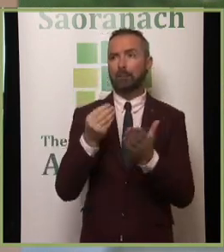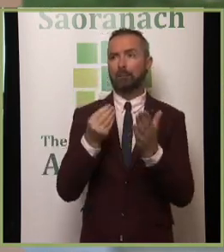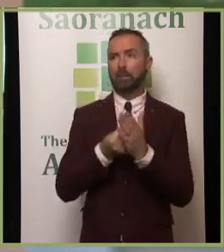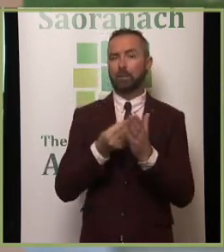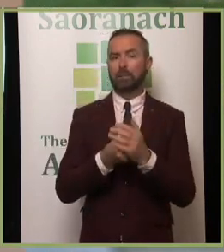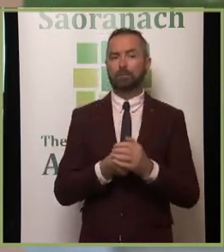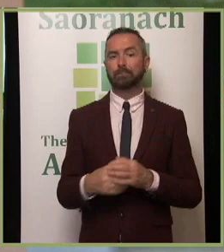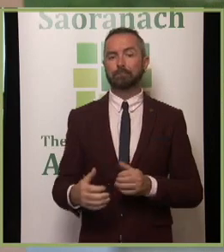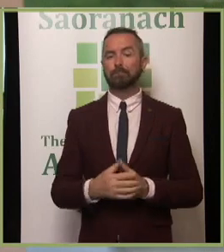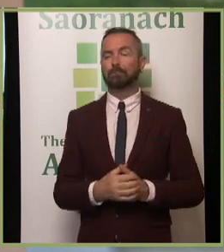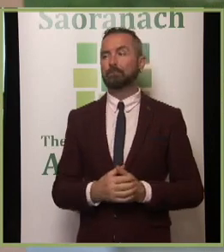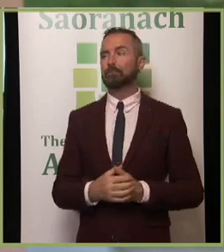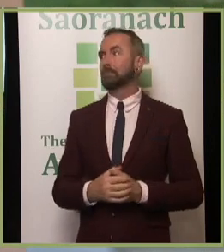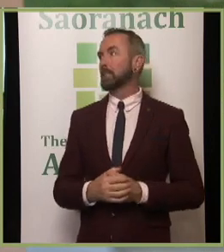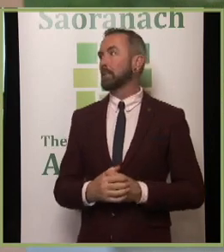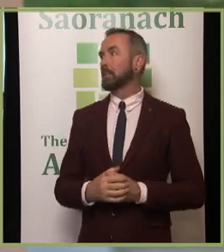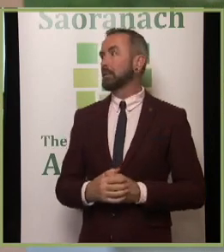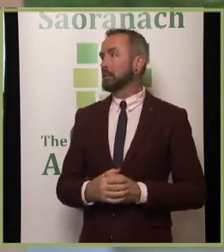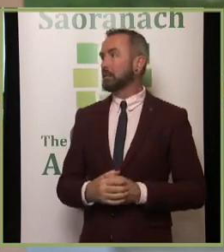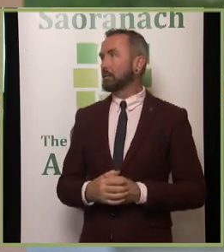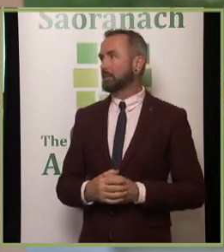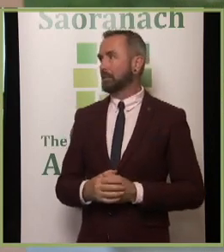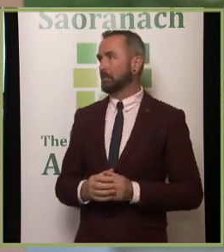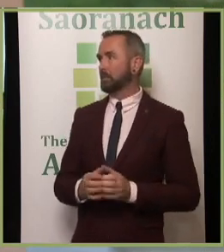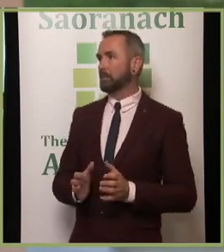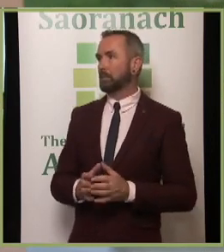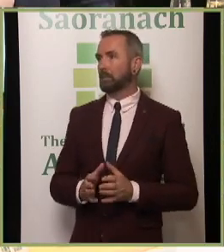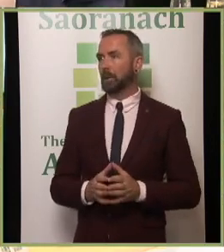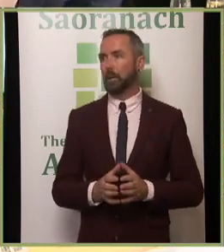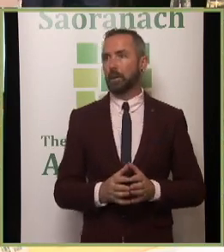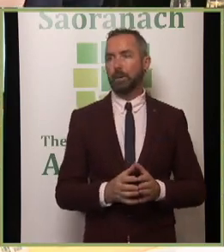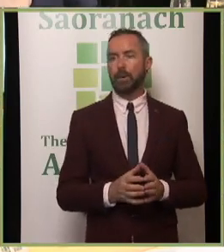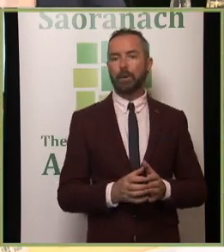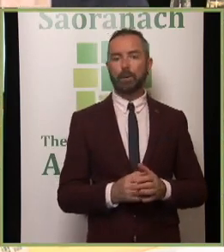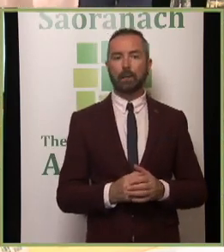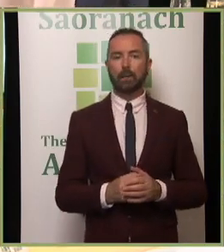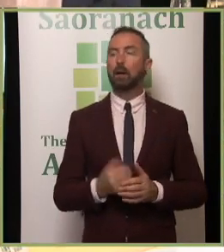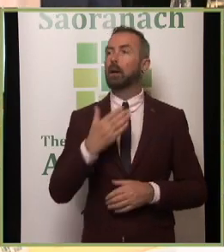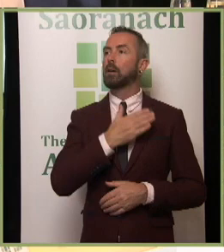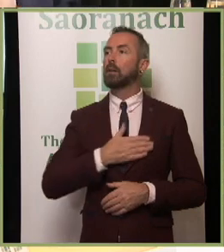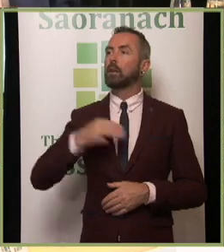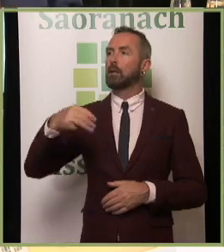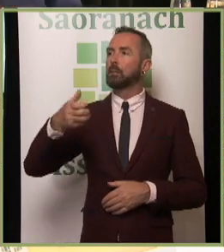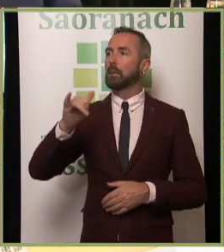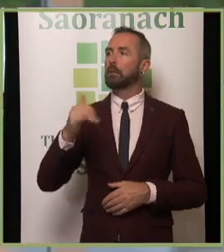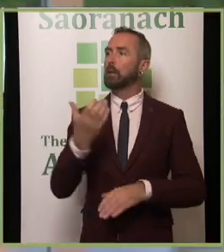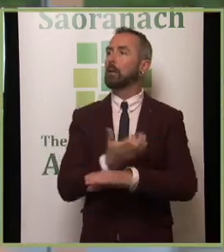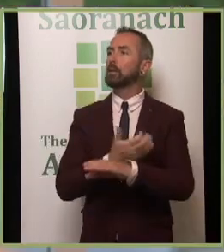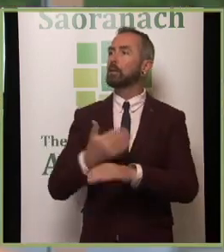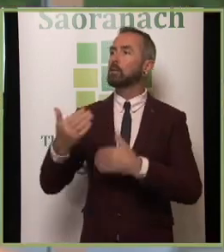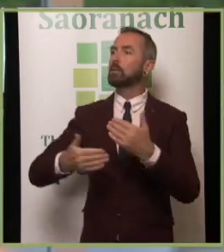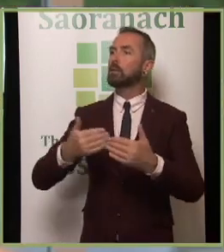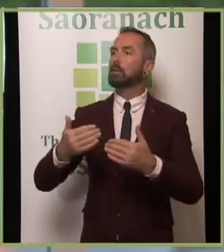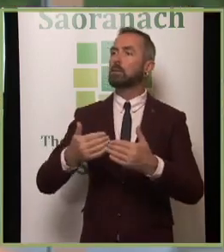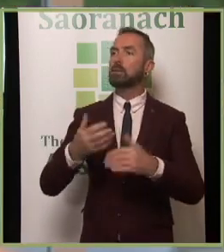word seek. Okay, Jean. Okay, so let's just have a think about this now. Sorry, Mary, you go on. No, so it was just, should